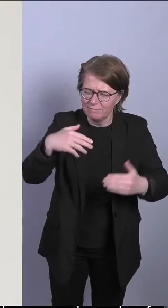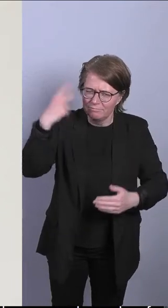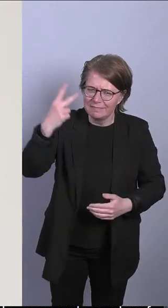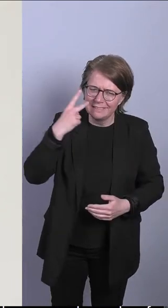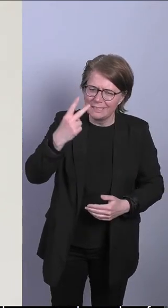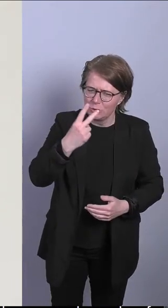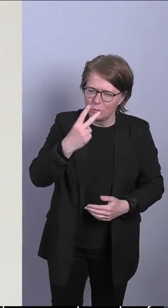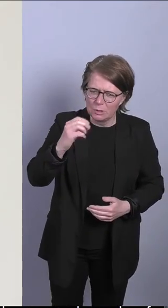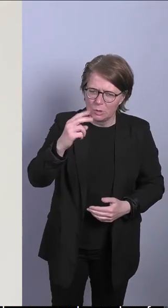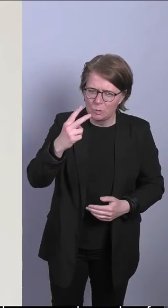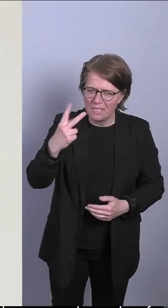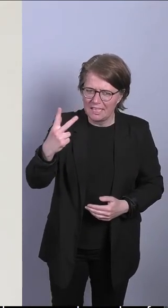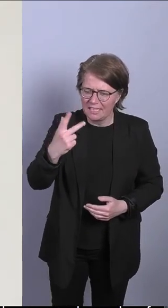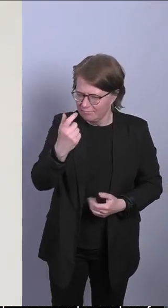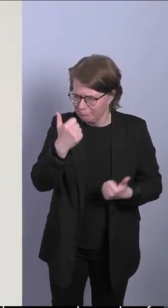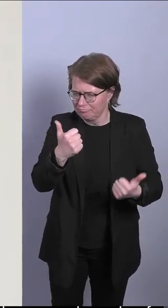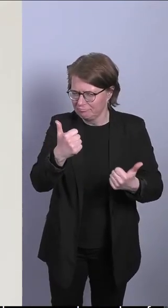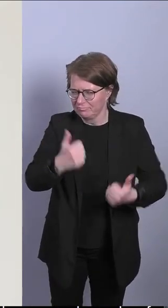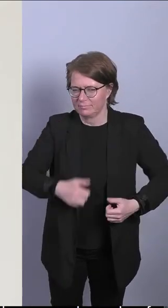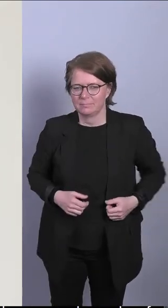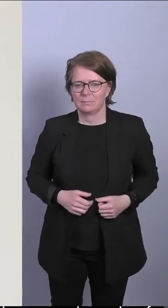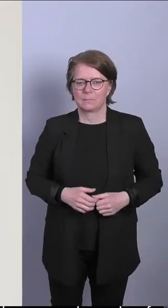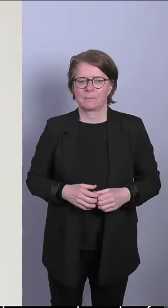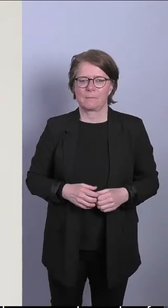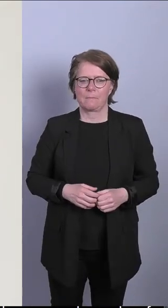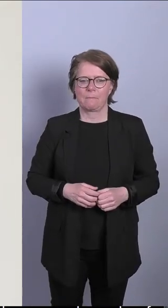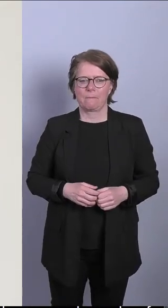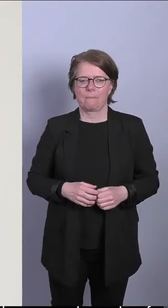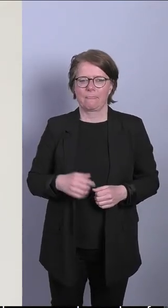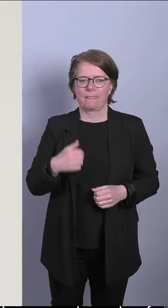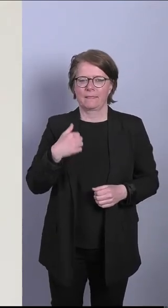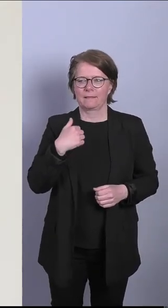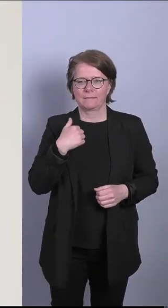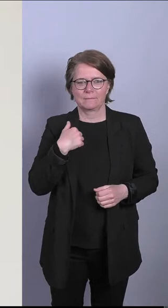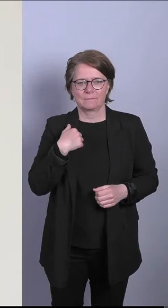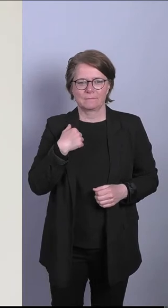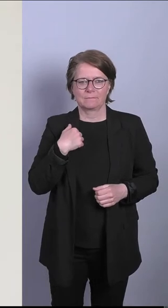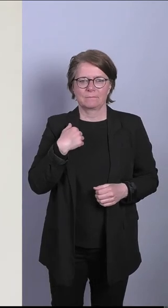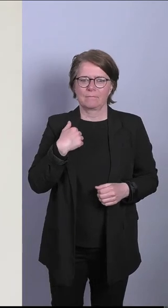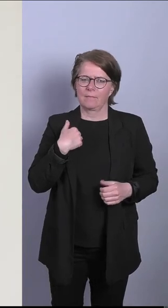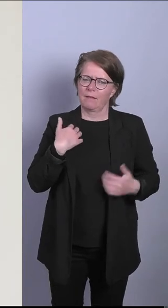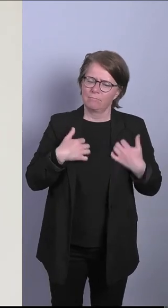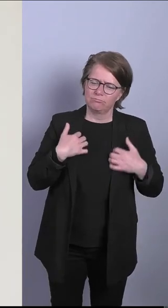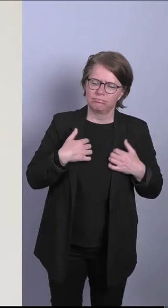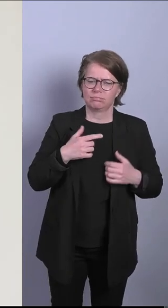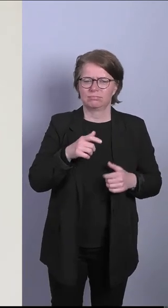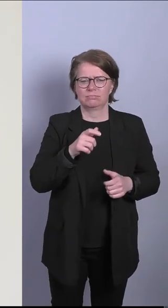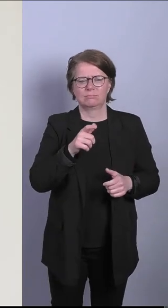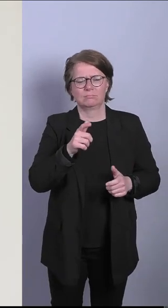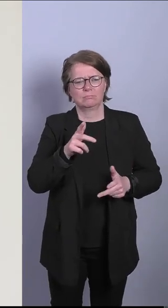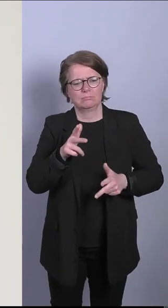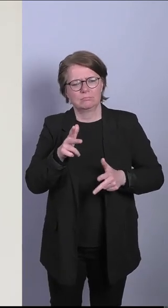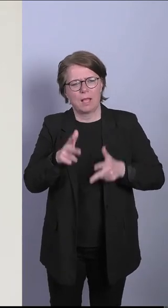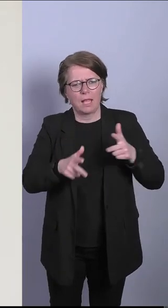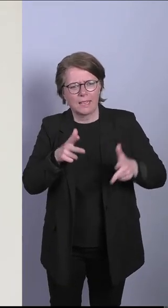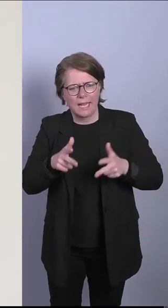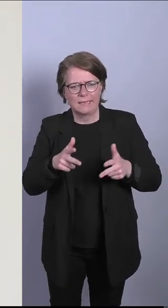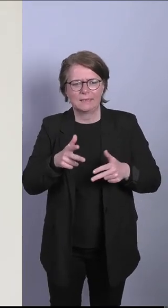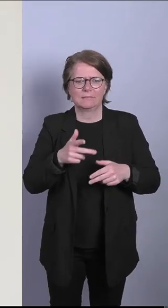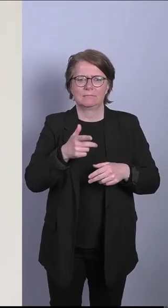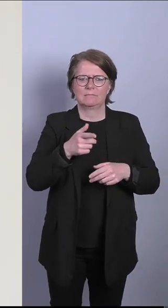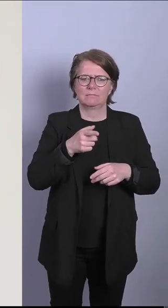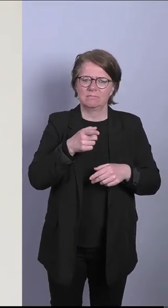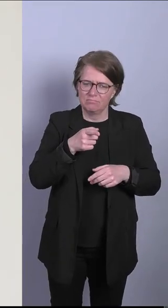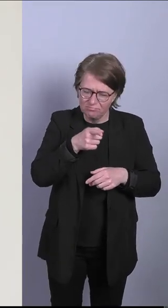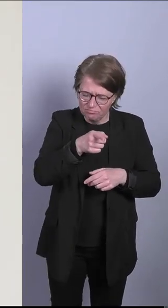to see all of our athletes give it their all in Berlin. So thank you for dedicating your time to make sure all of